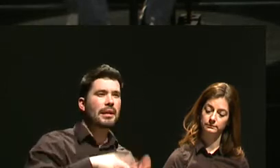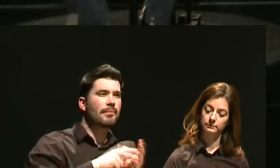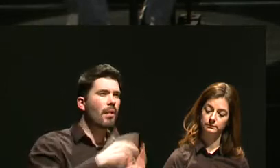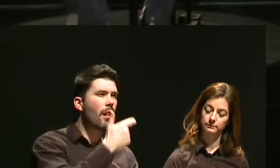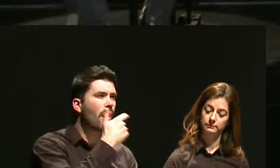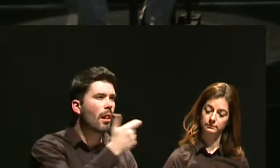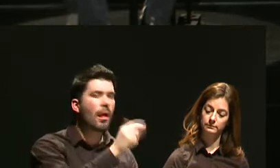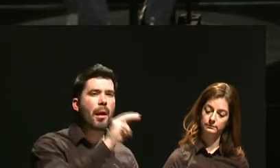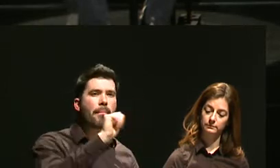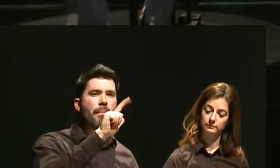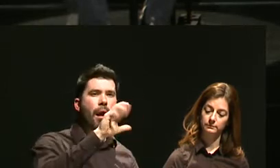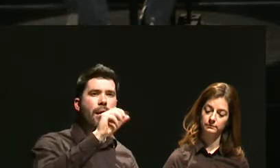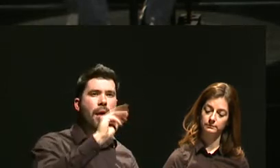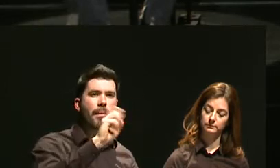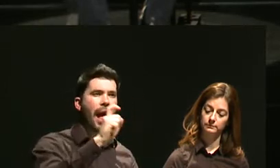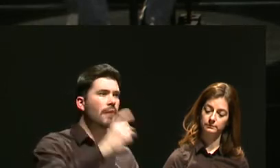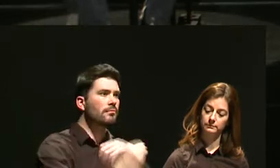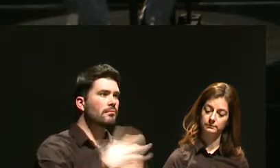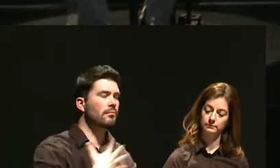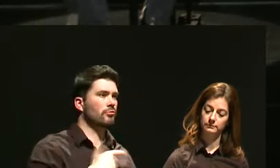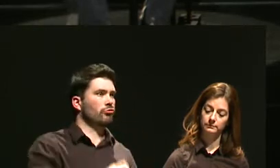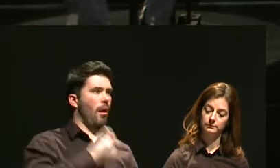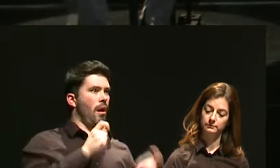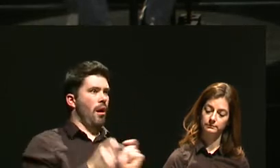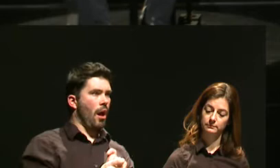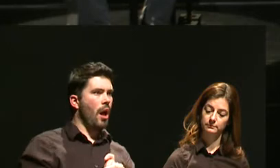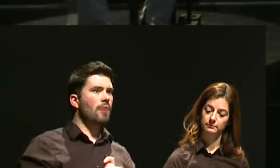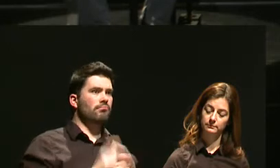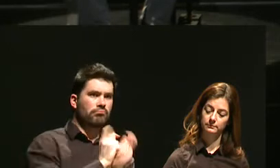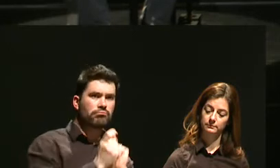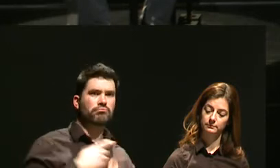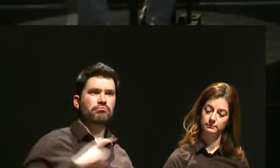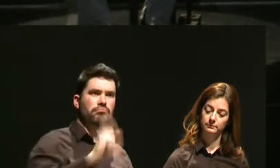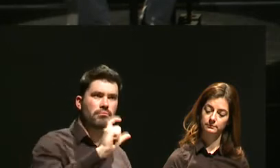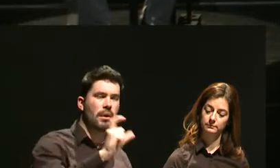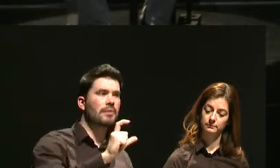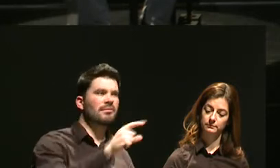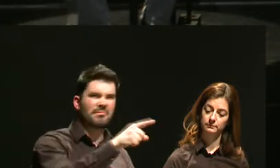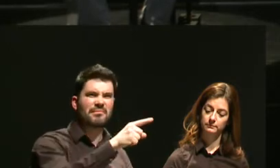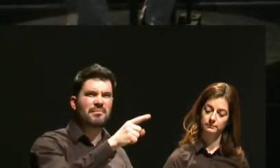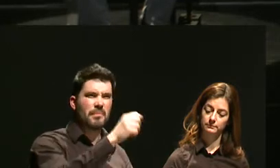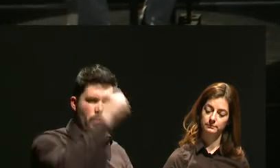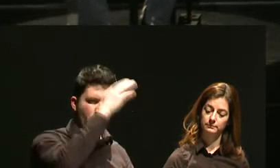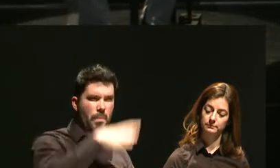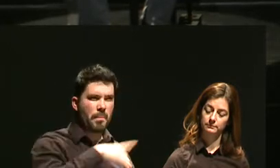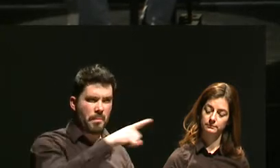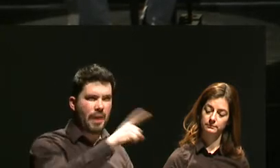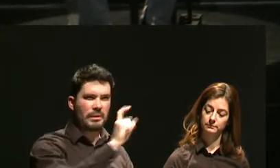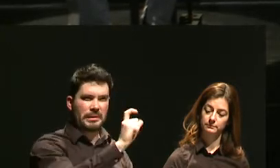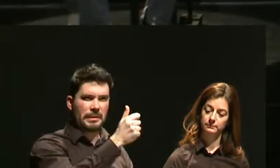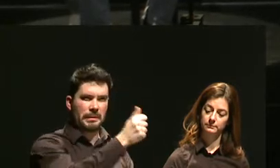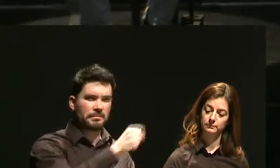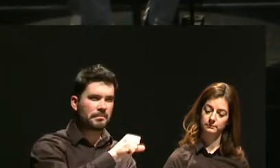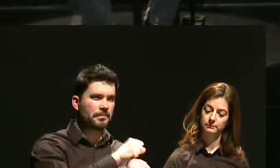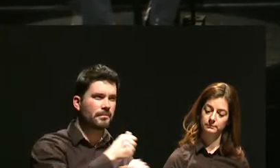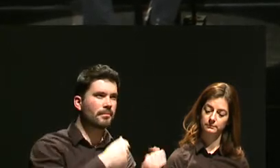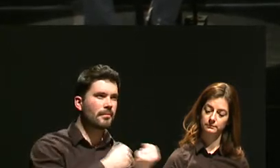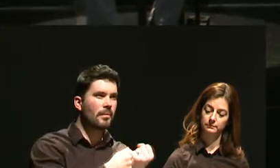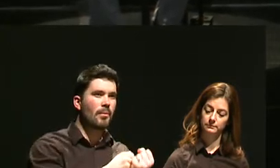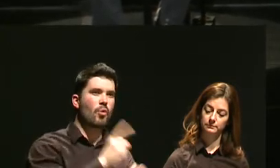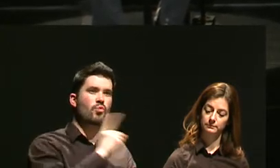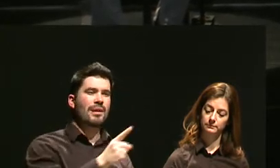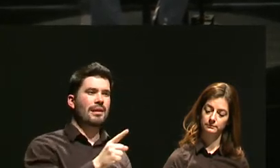Muslim by Malcolm X, the assassinated black civil rights leader. African American converts to Islam are reacting